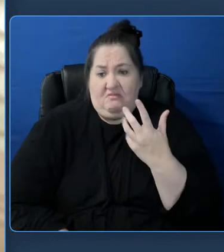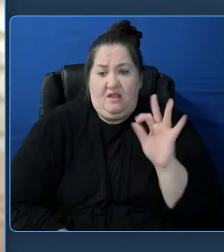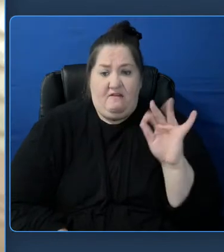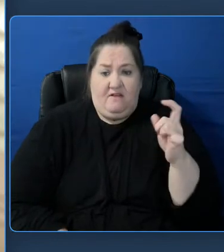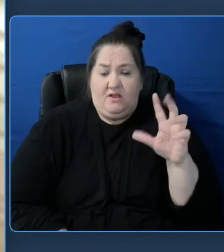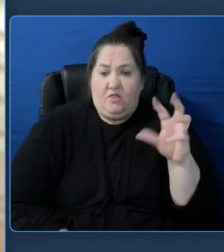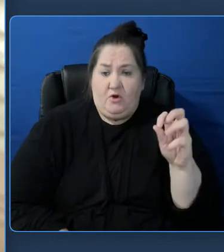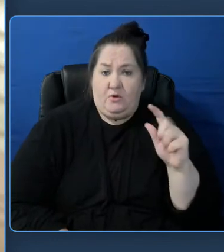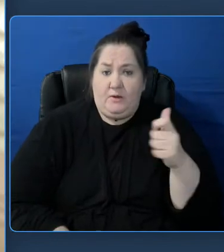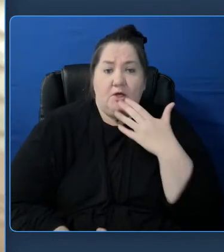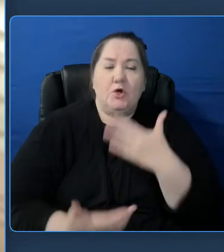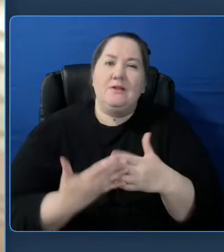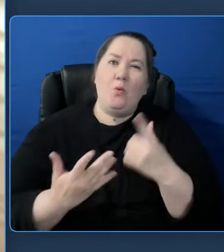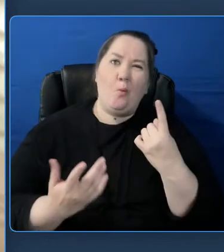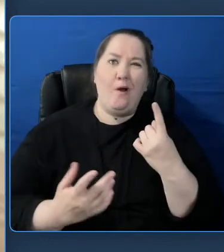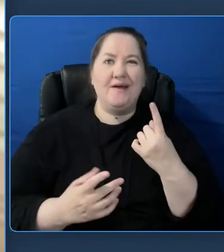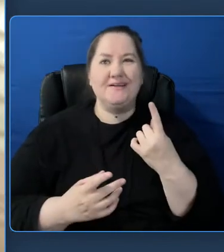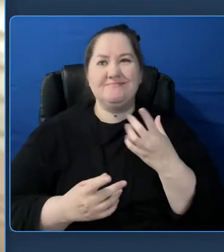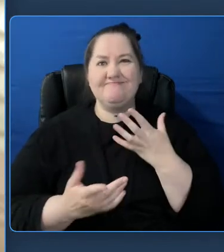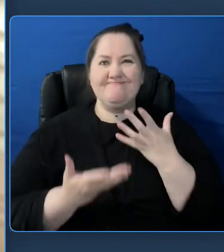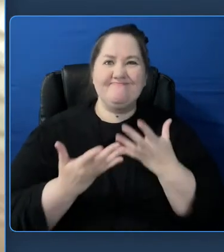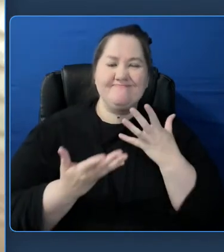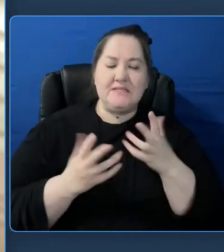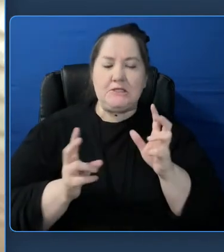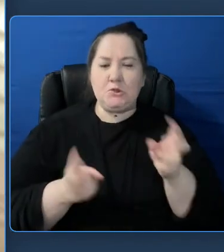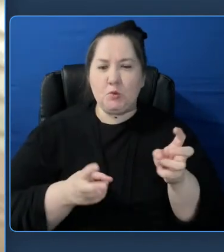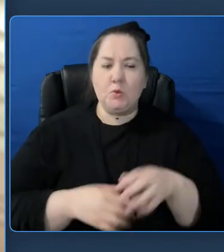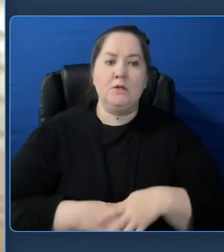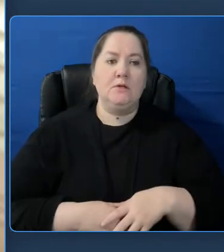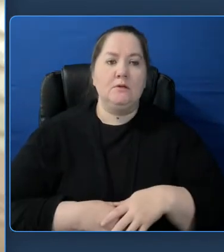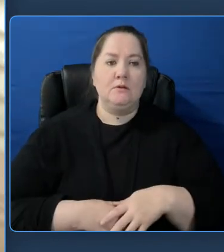The only gotcha oftentimes is that